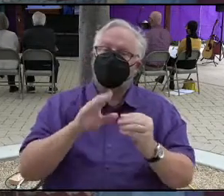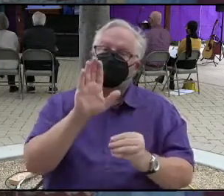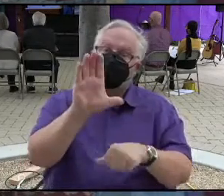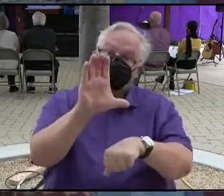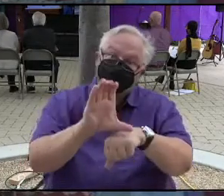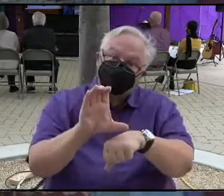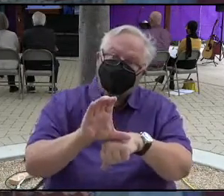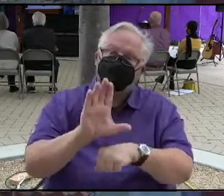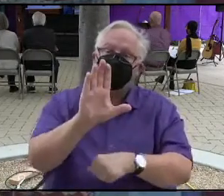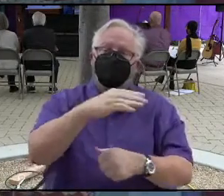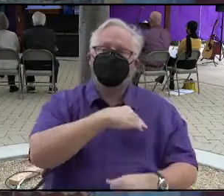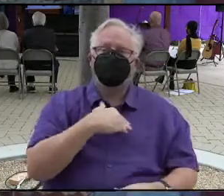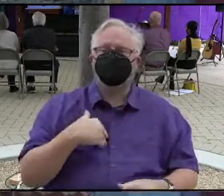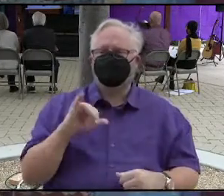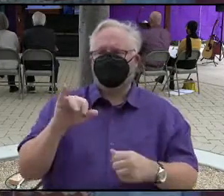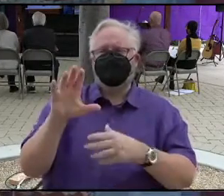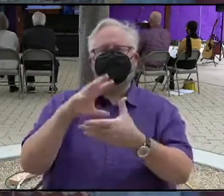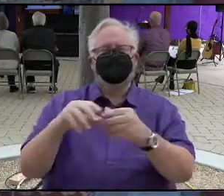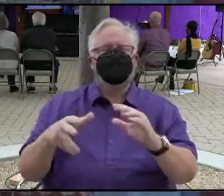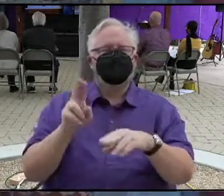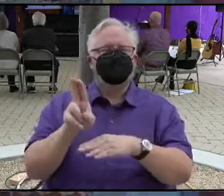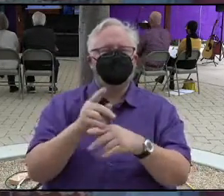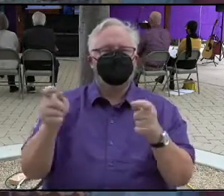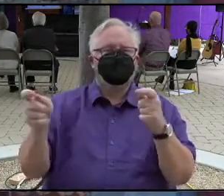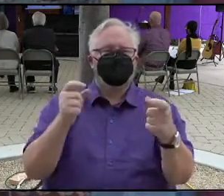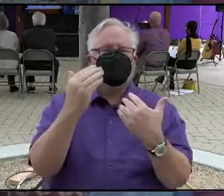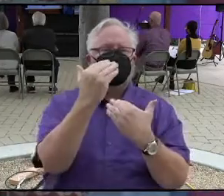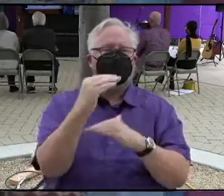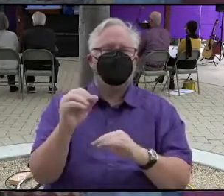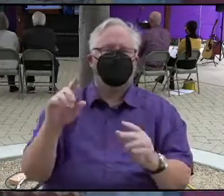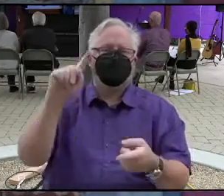been stories that are used to control or